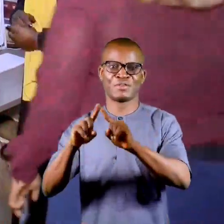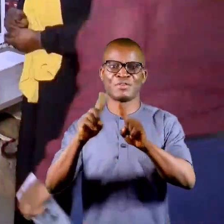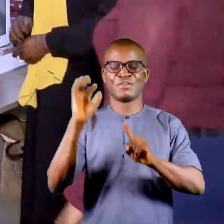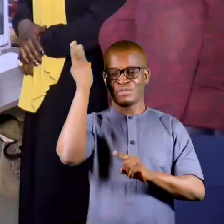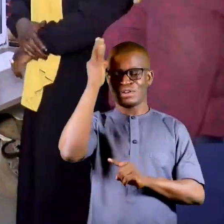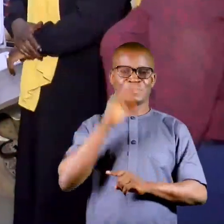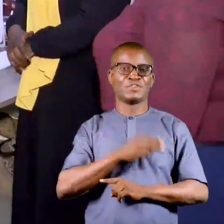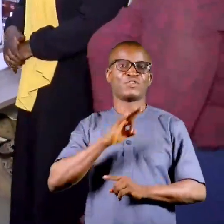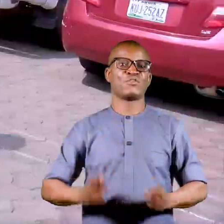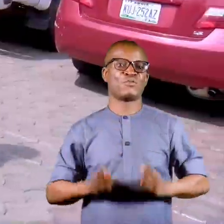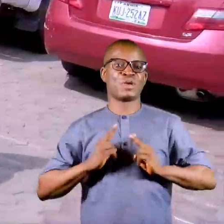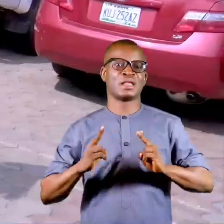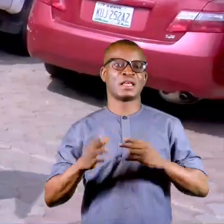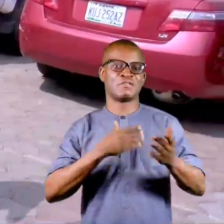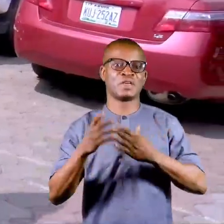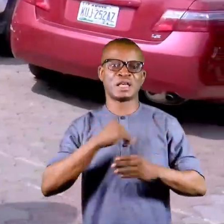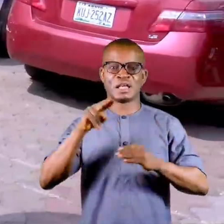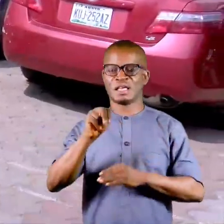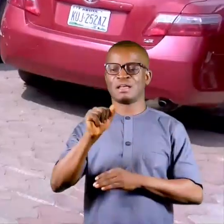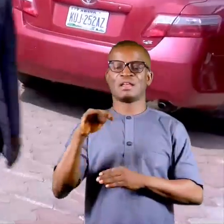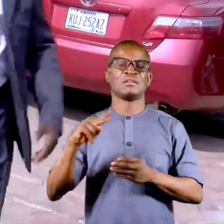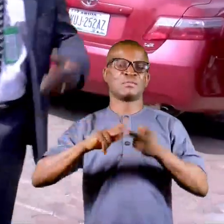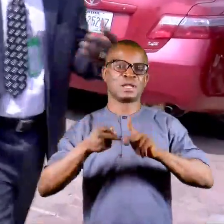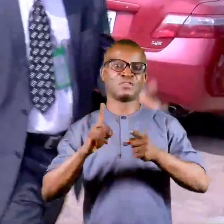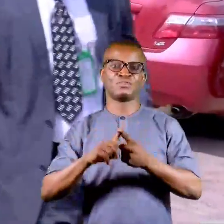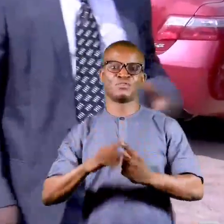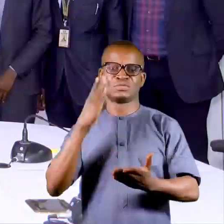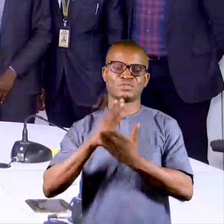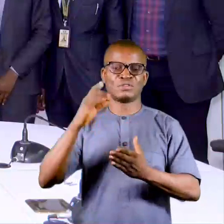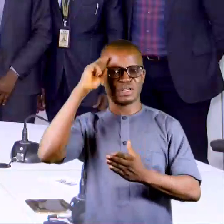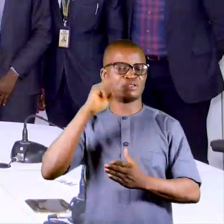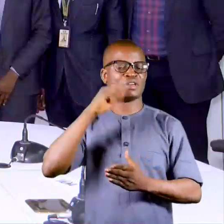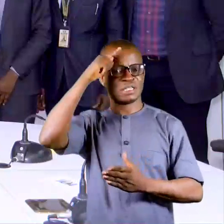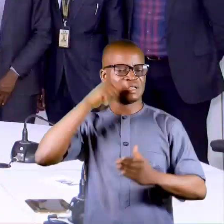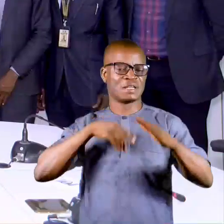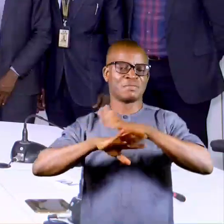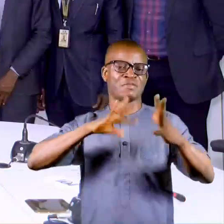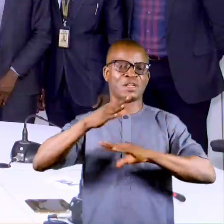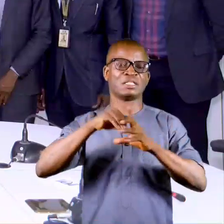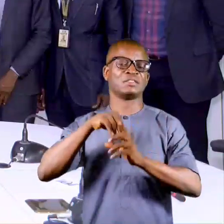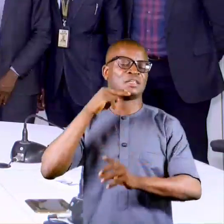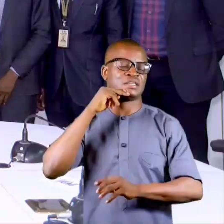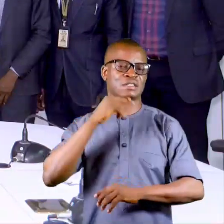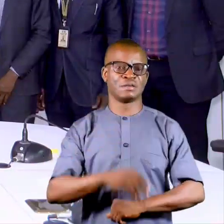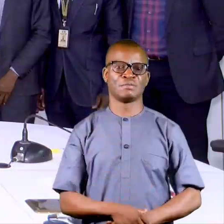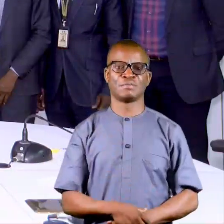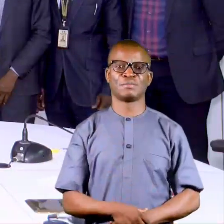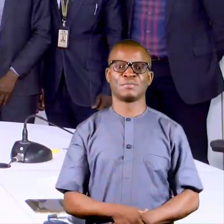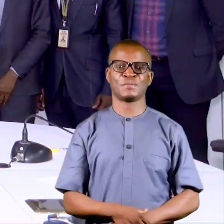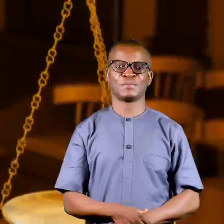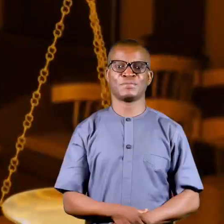Federal Ministry of Women Affairs and NAPTIP are in partnership to curb sexual and gender-based violence in Nigeria.